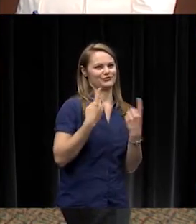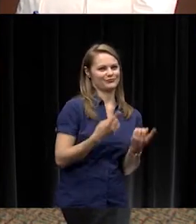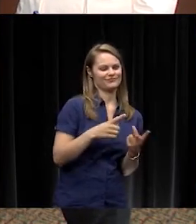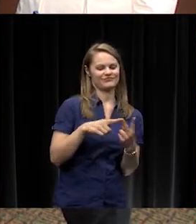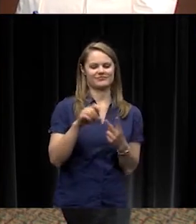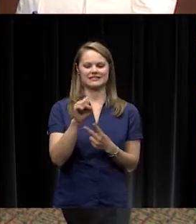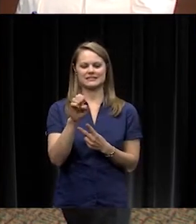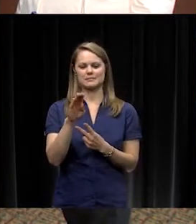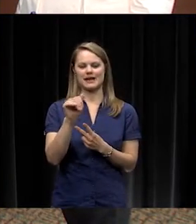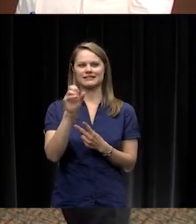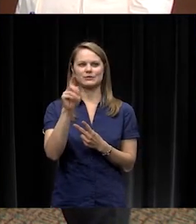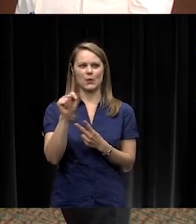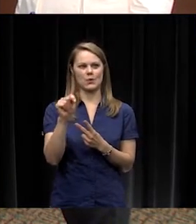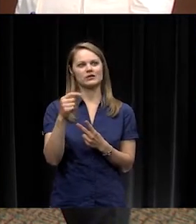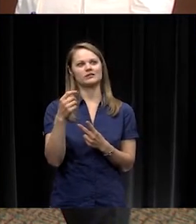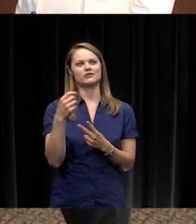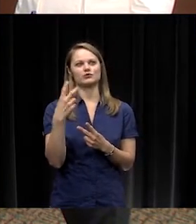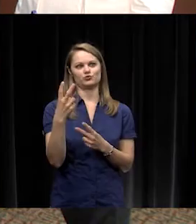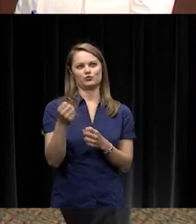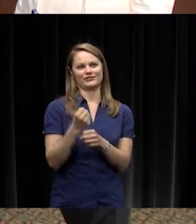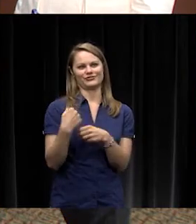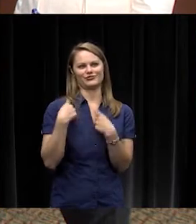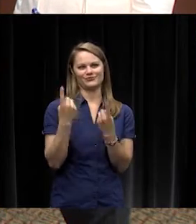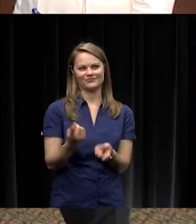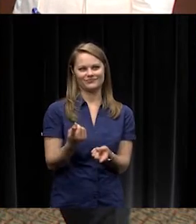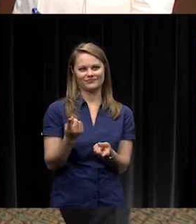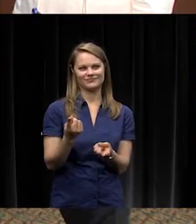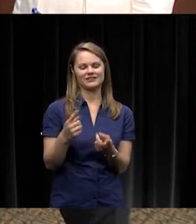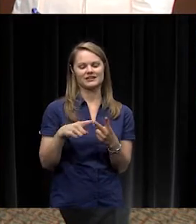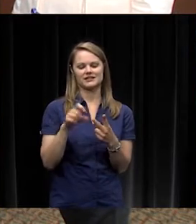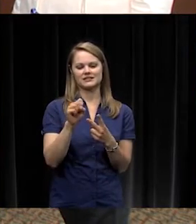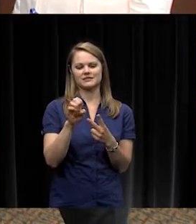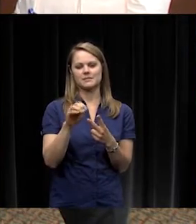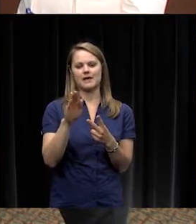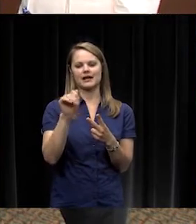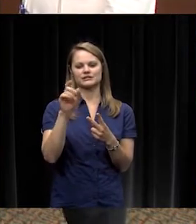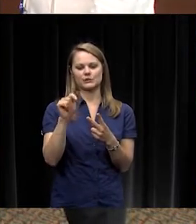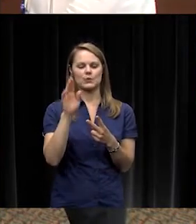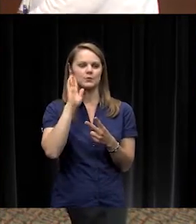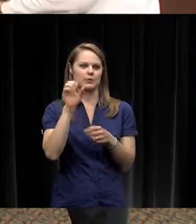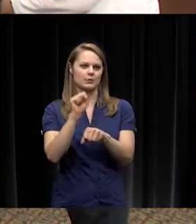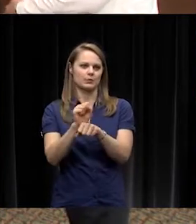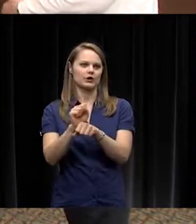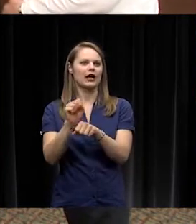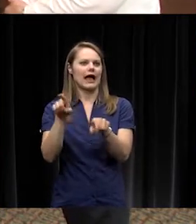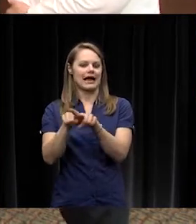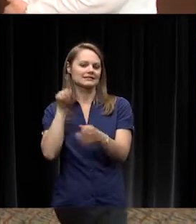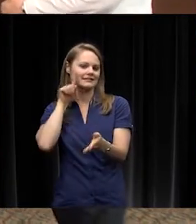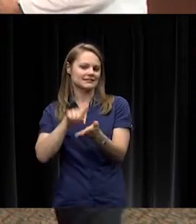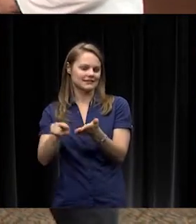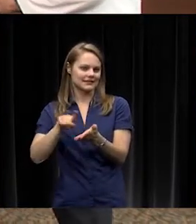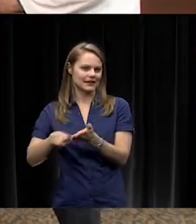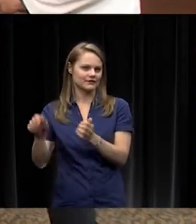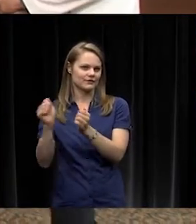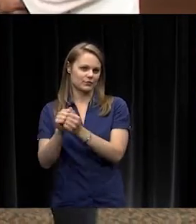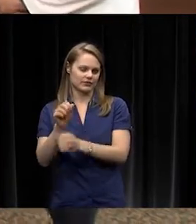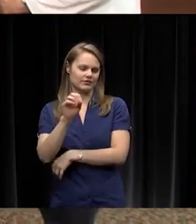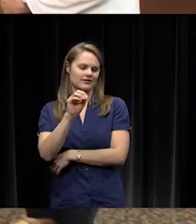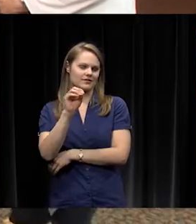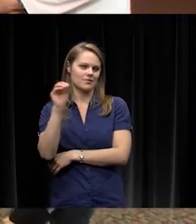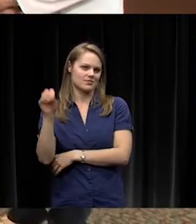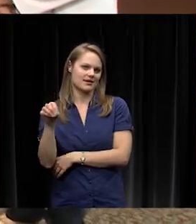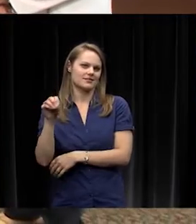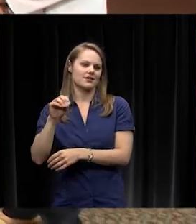an SRO for 2 years. Sebasto will be working as a detective with the Olathe Police Department, and Officer Falcon will be returning to the patrol division of the Olathe